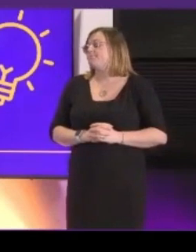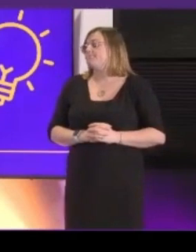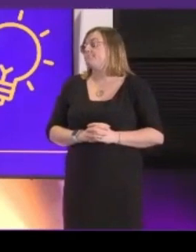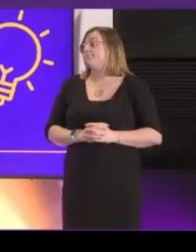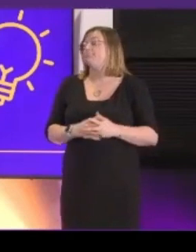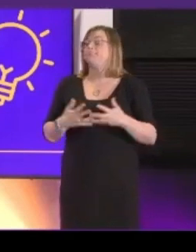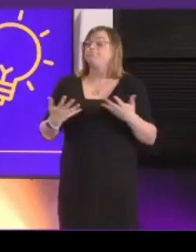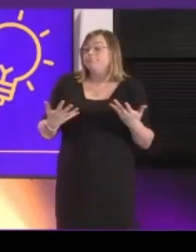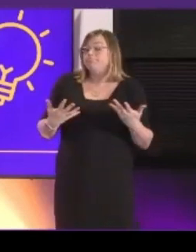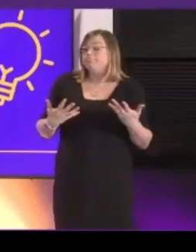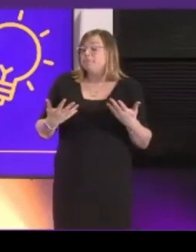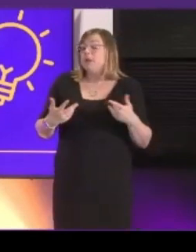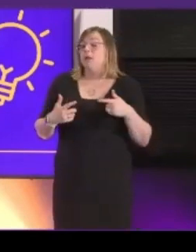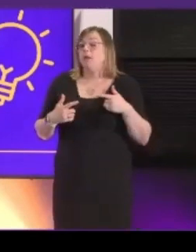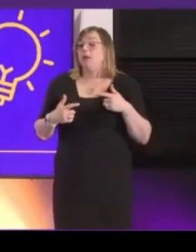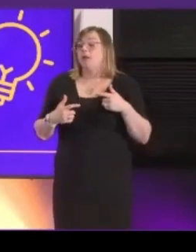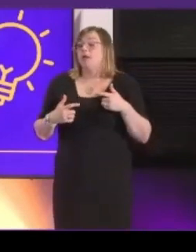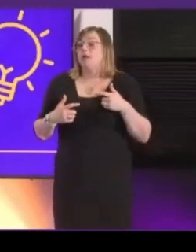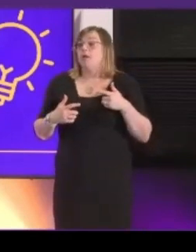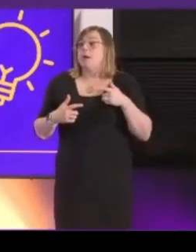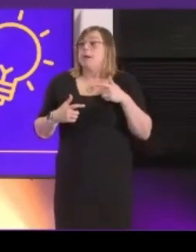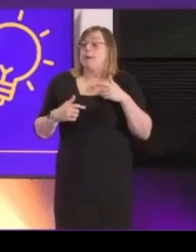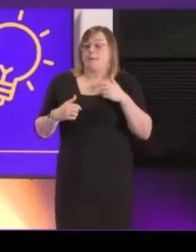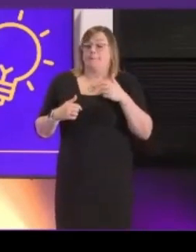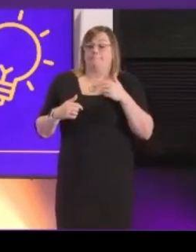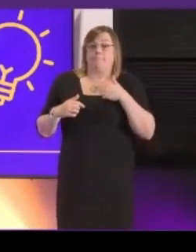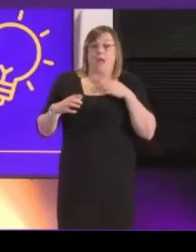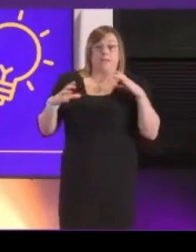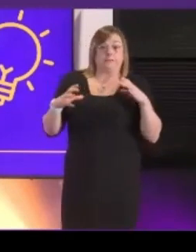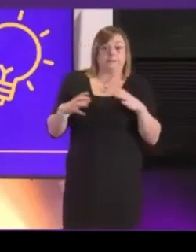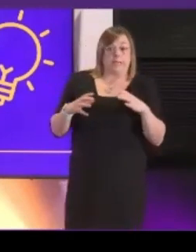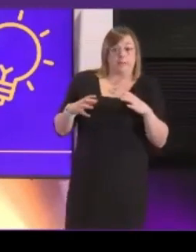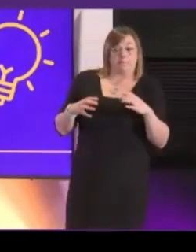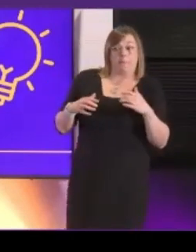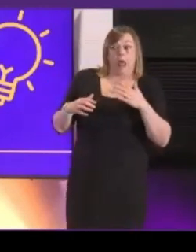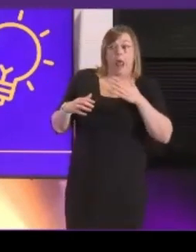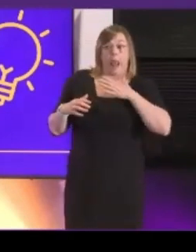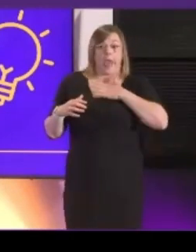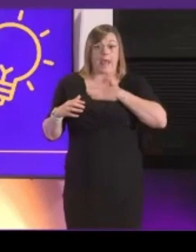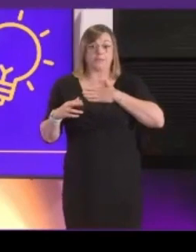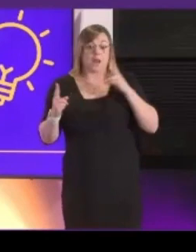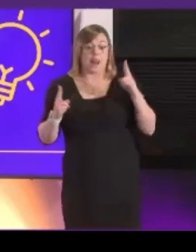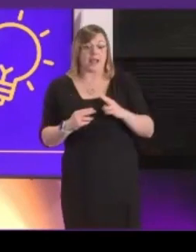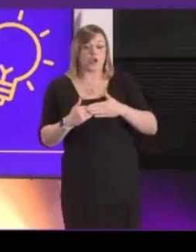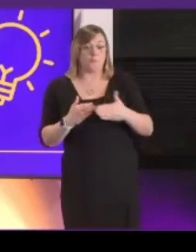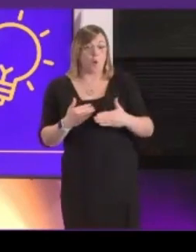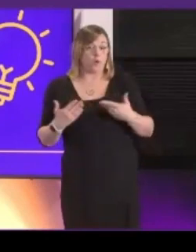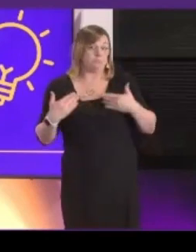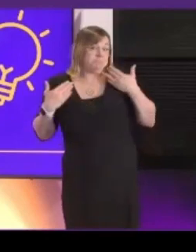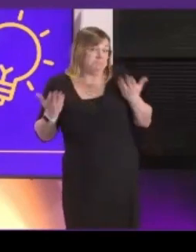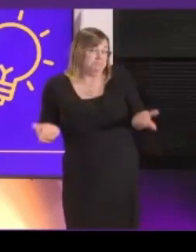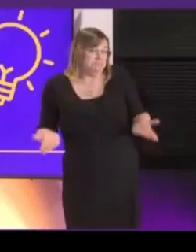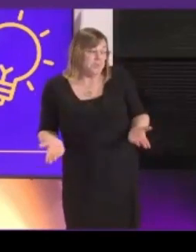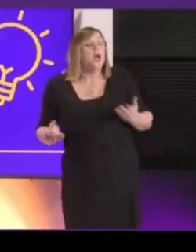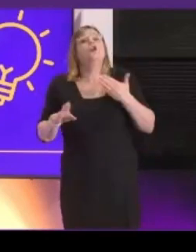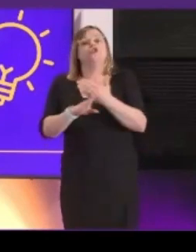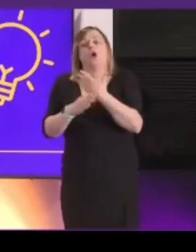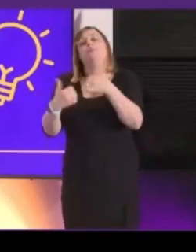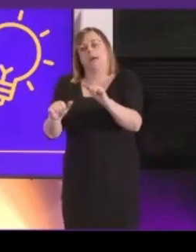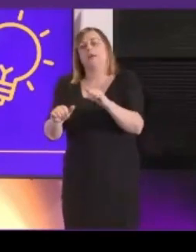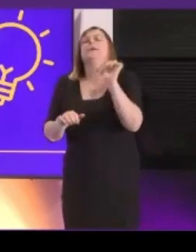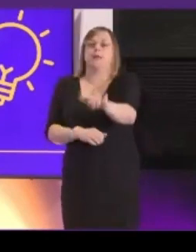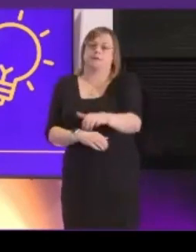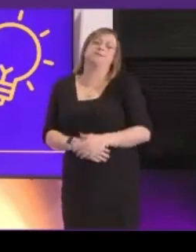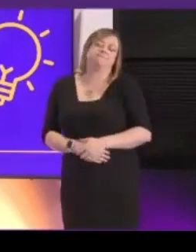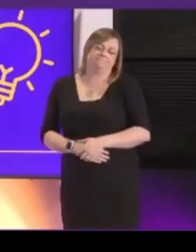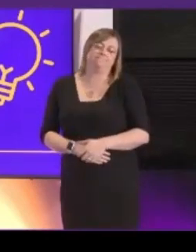Do people like my team any less or more for it? Well, you'll have to ask them. Did we get the job done? Yes. I